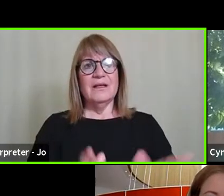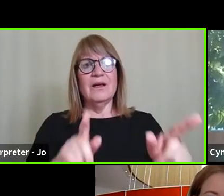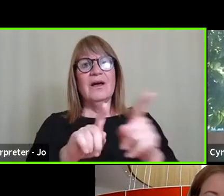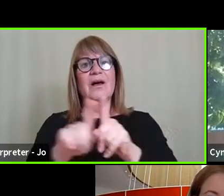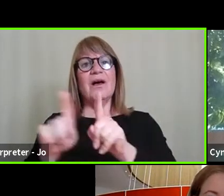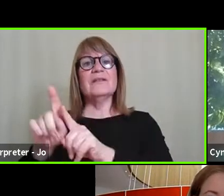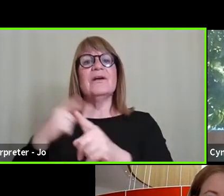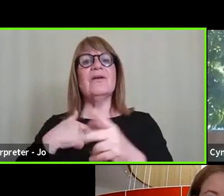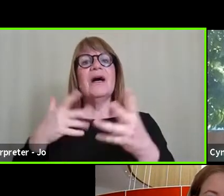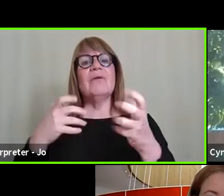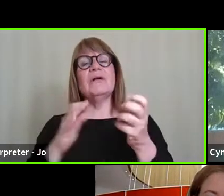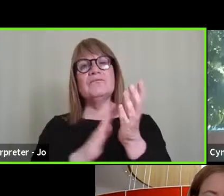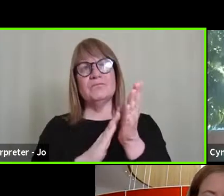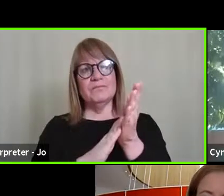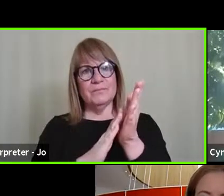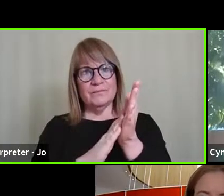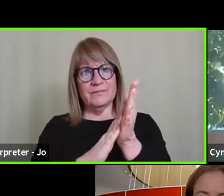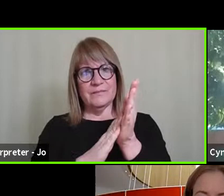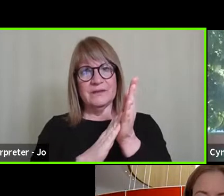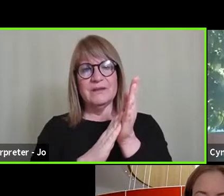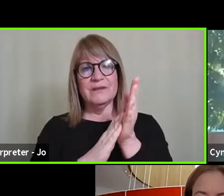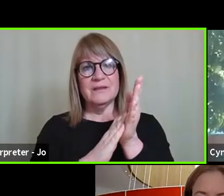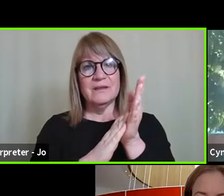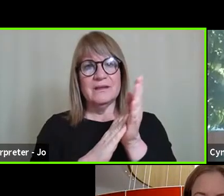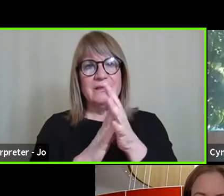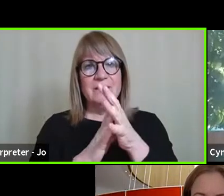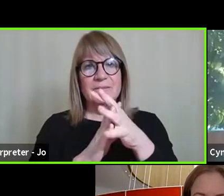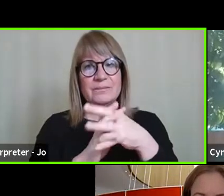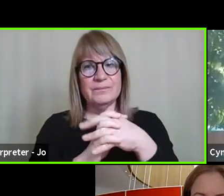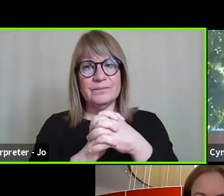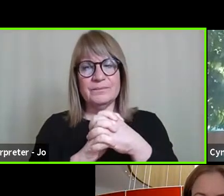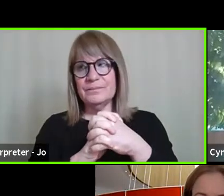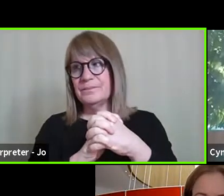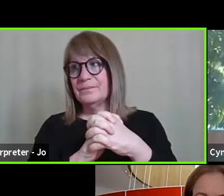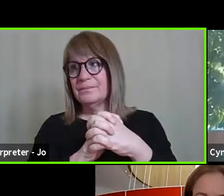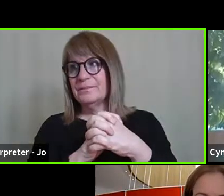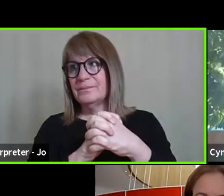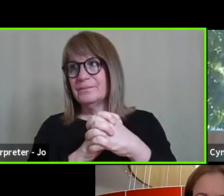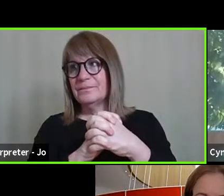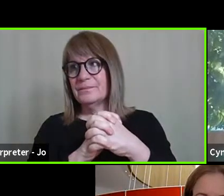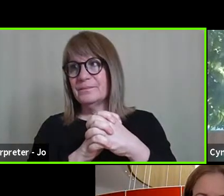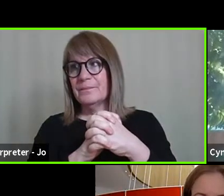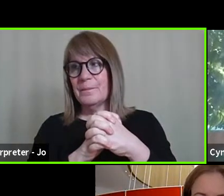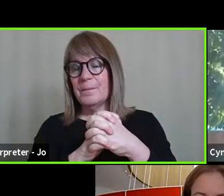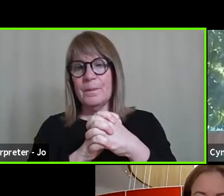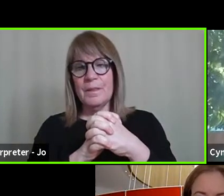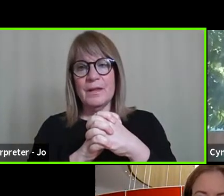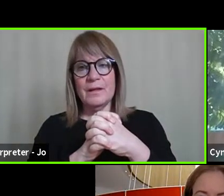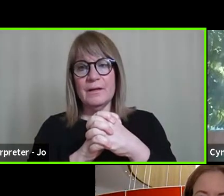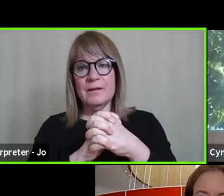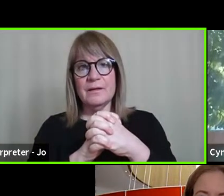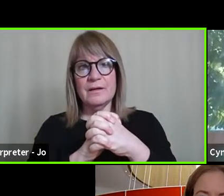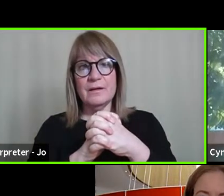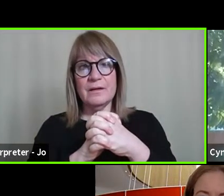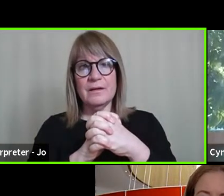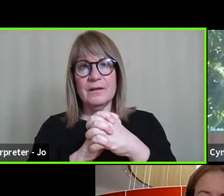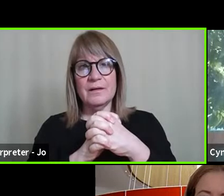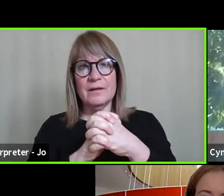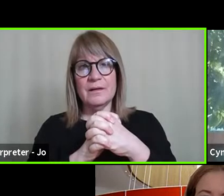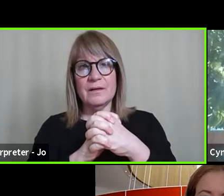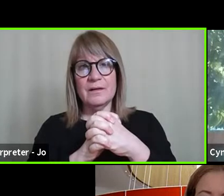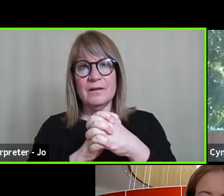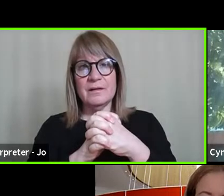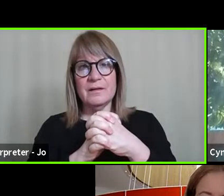that a few you know it took a lot more than um it took a lot more work that has been